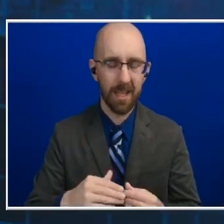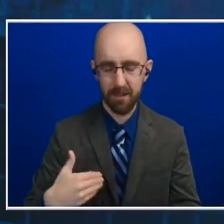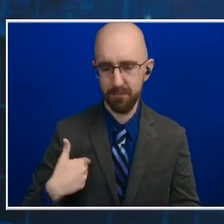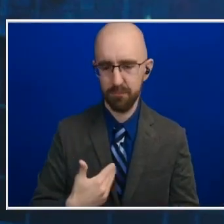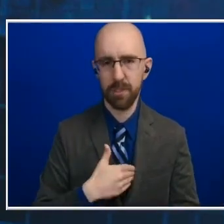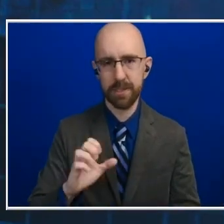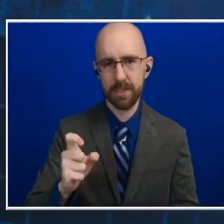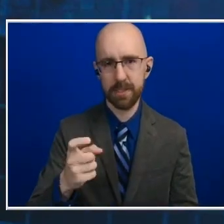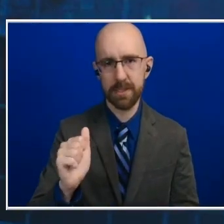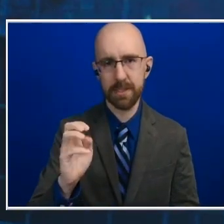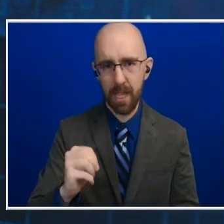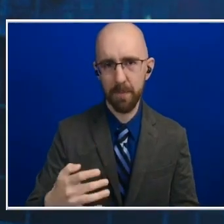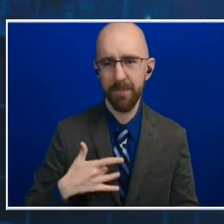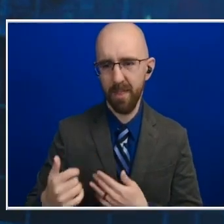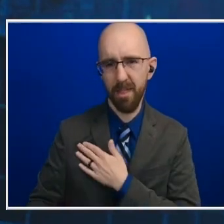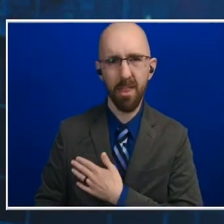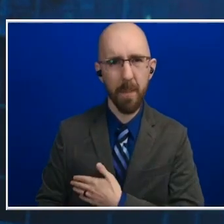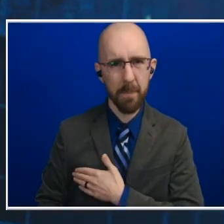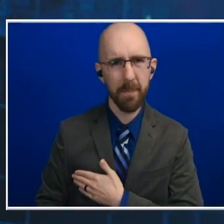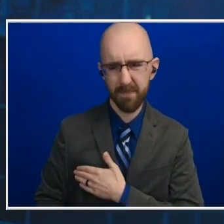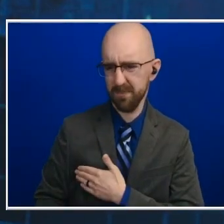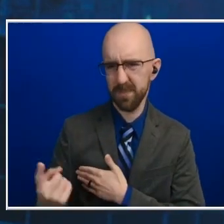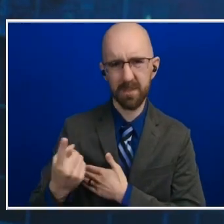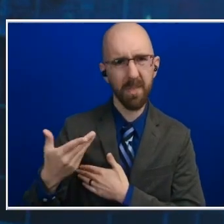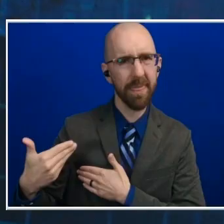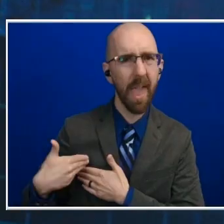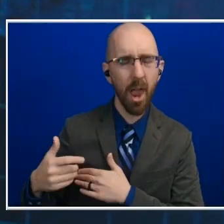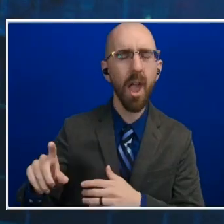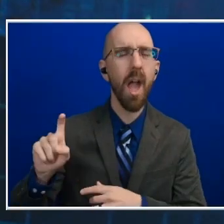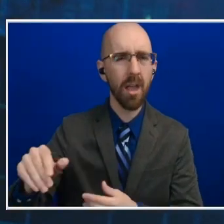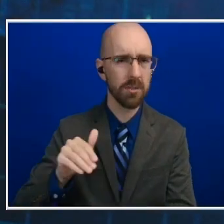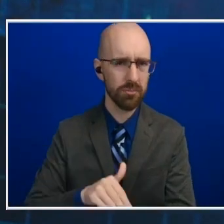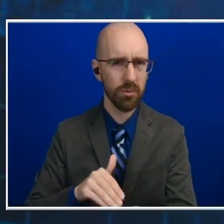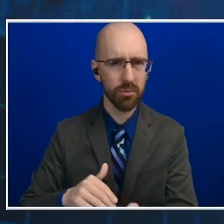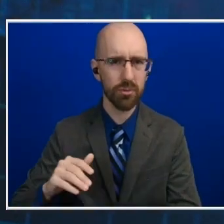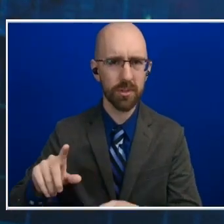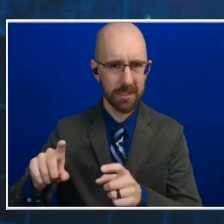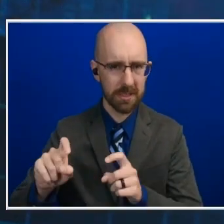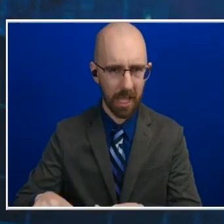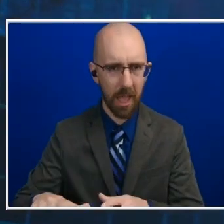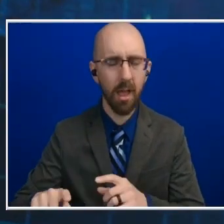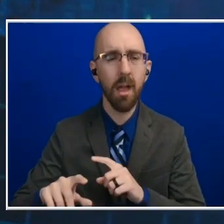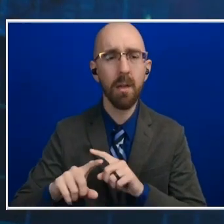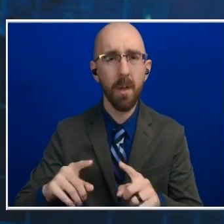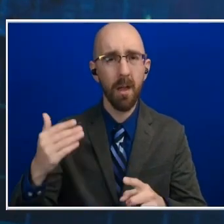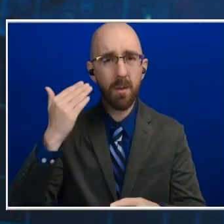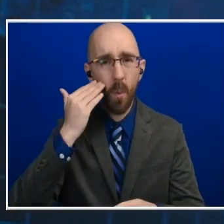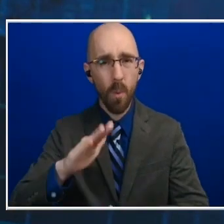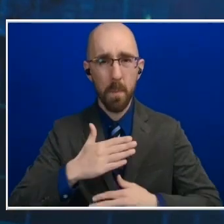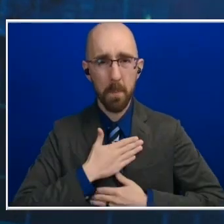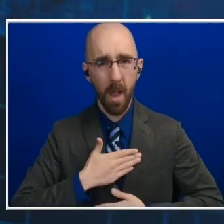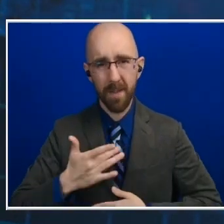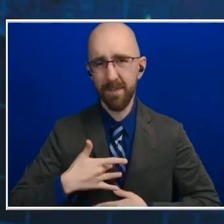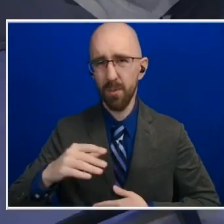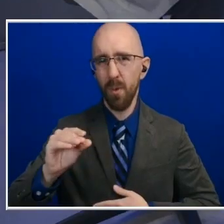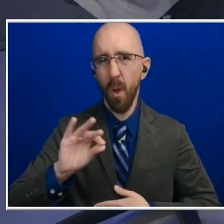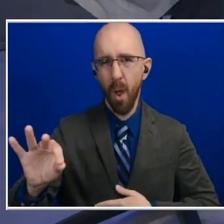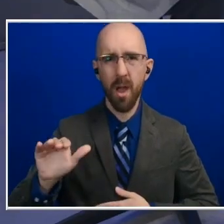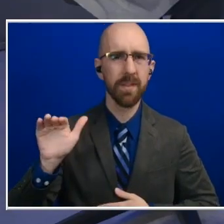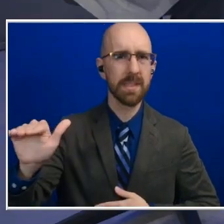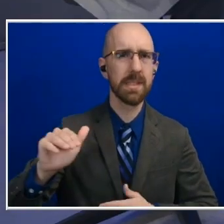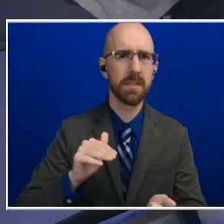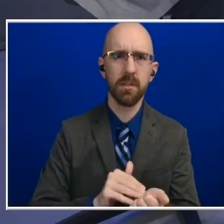lump, ask that doctor to perform that breast exam in it. But know your body. Anything feels off, get to the doctor. Peggy, what's your